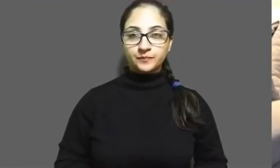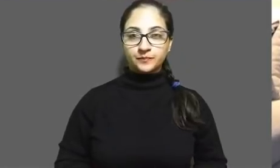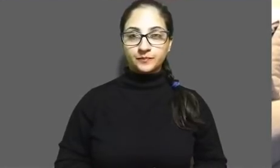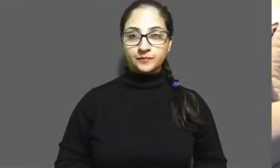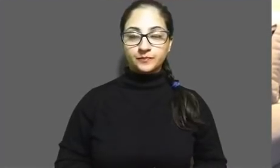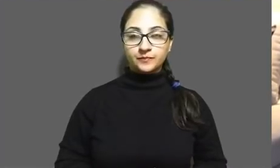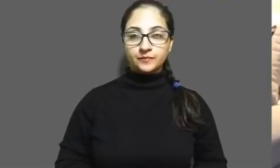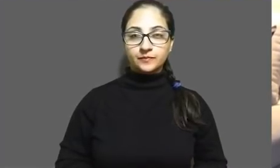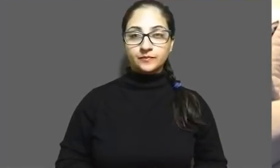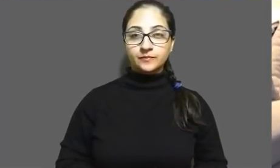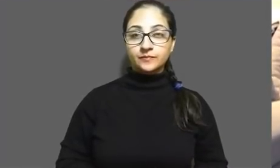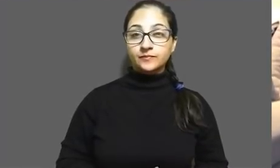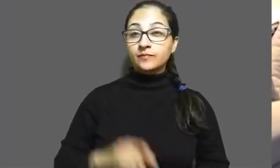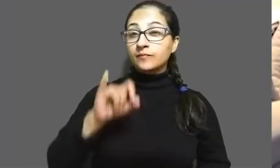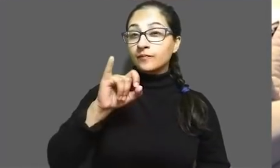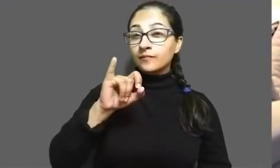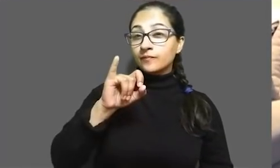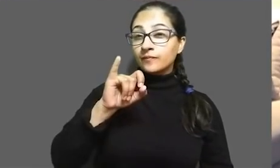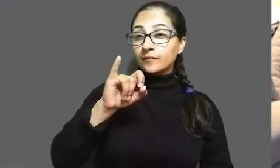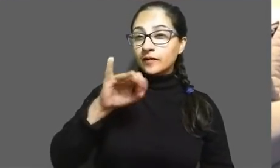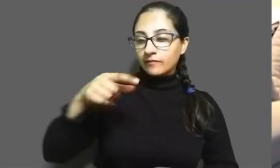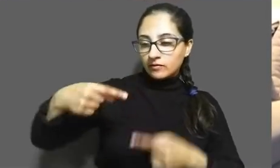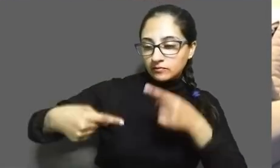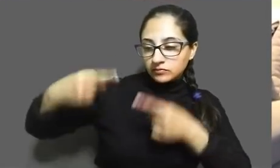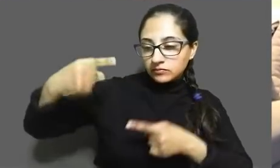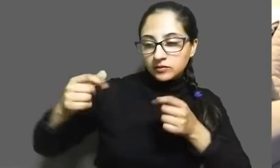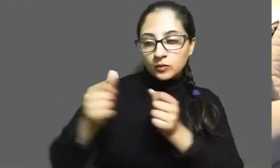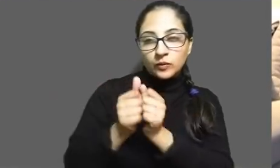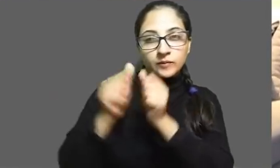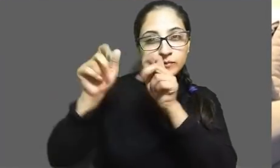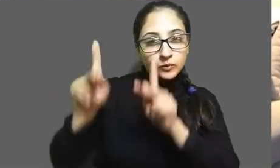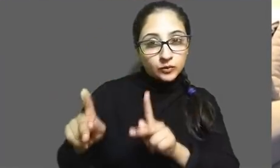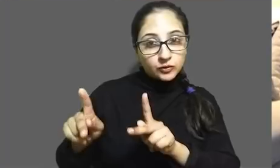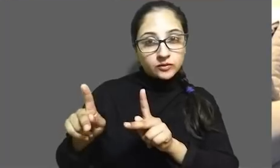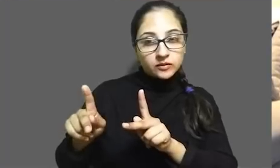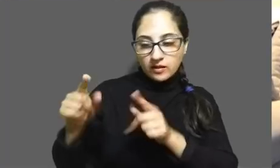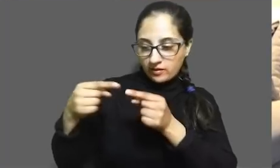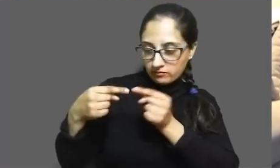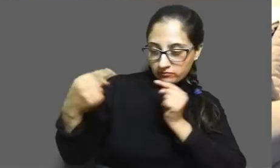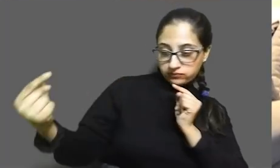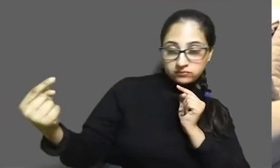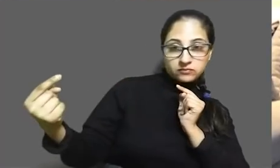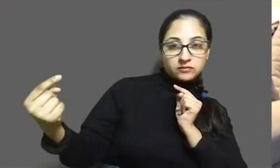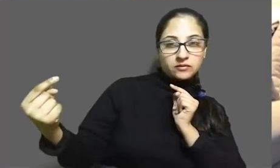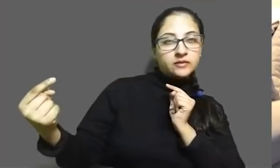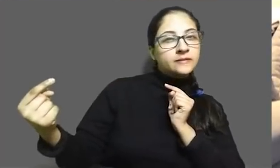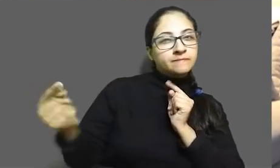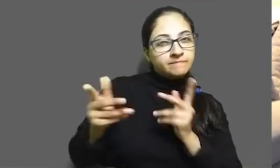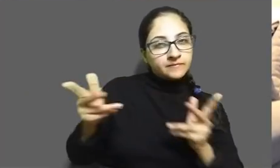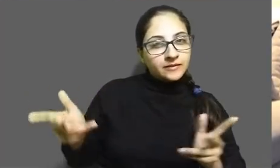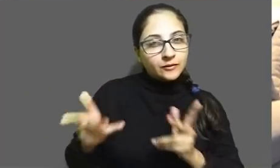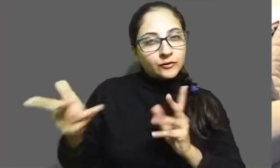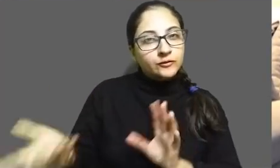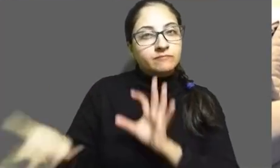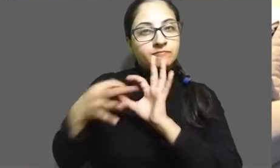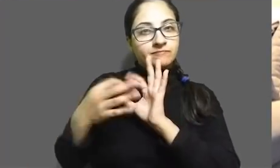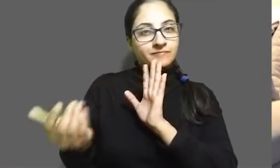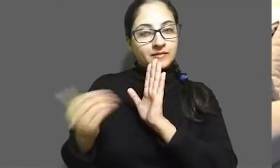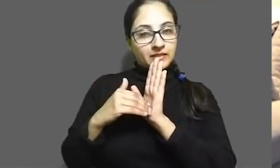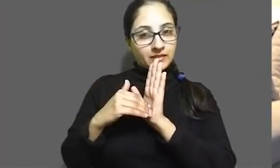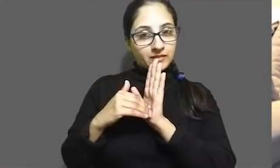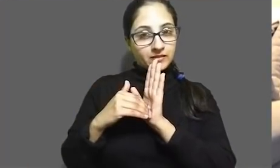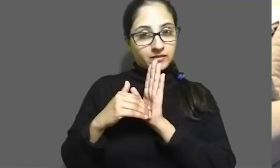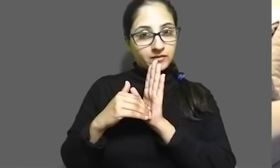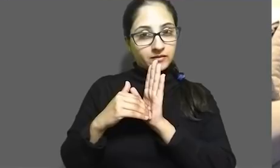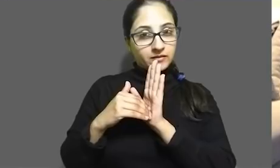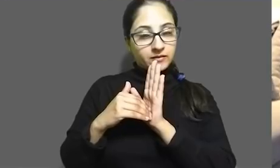An important learning is to mend fences if they are in disrepair. It will be part of